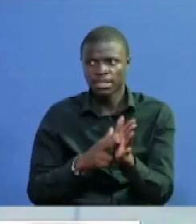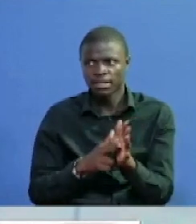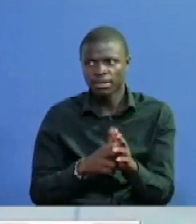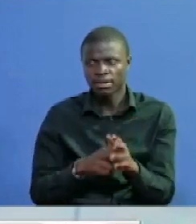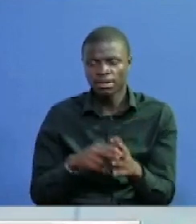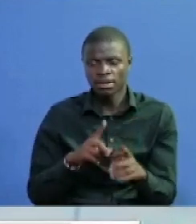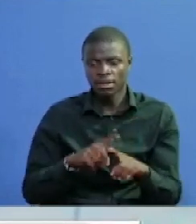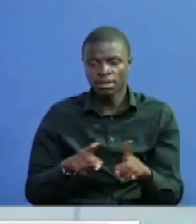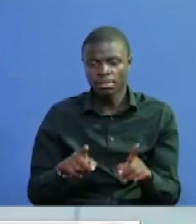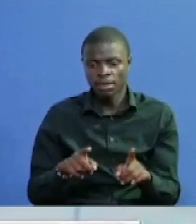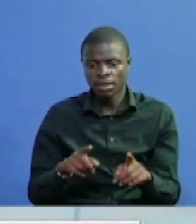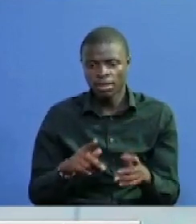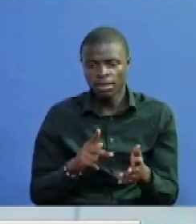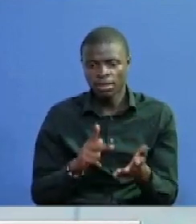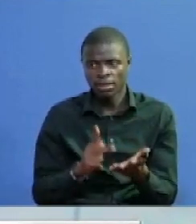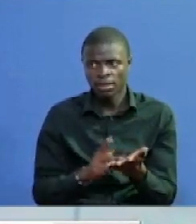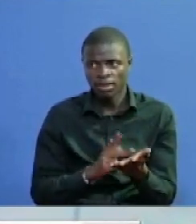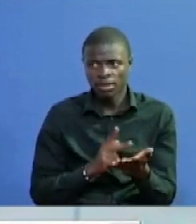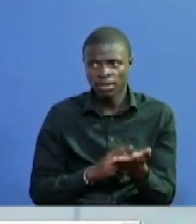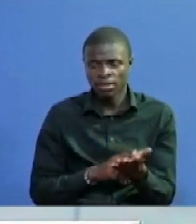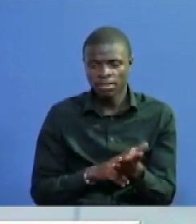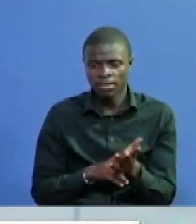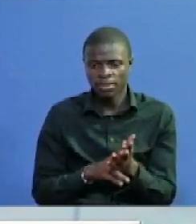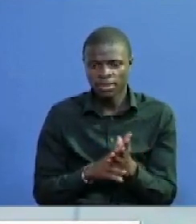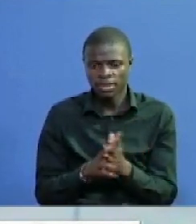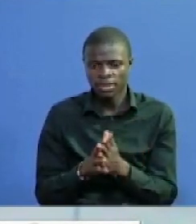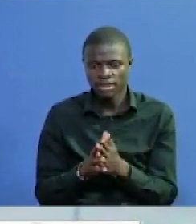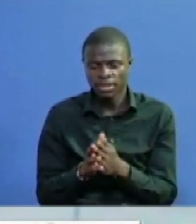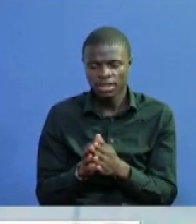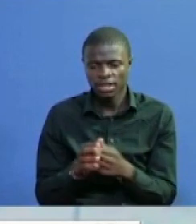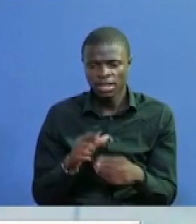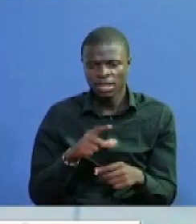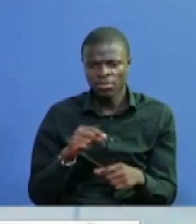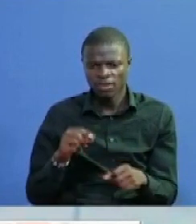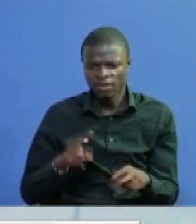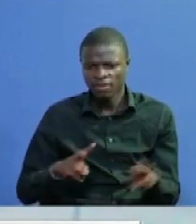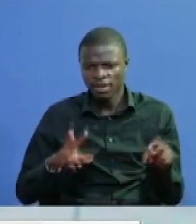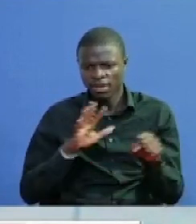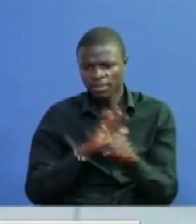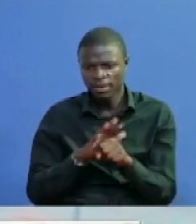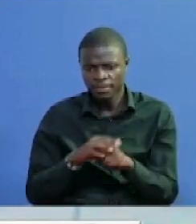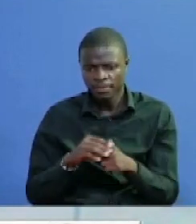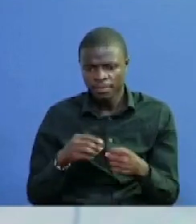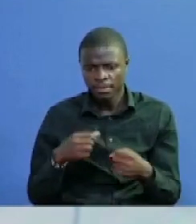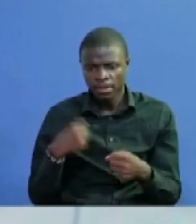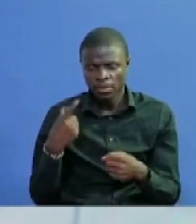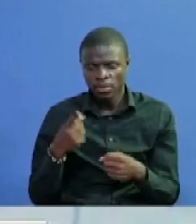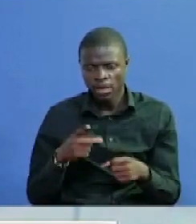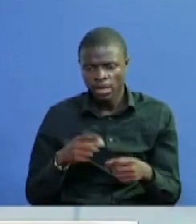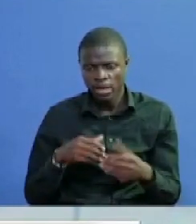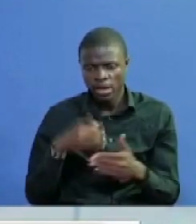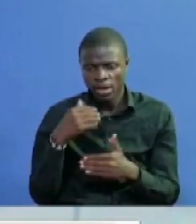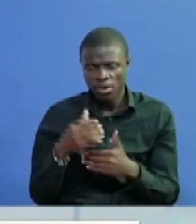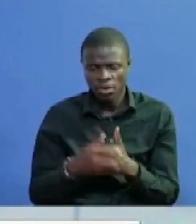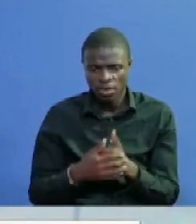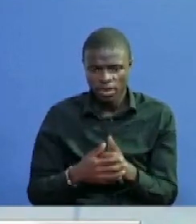we have the president, playing a very overarching role, will always, render those who compete